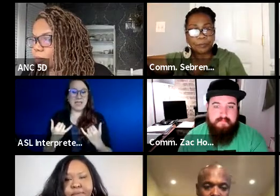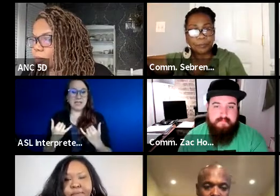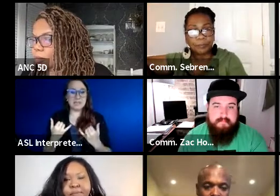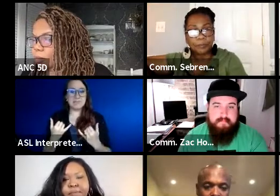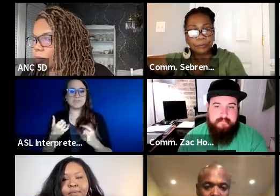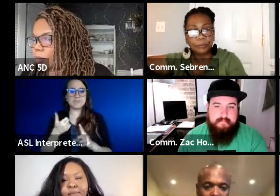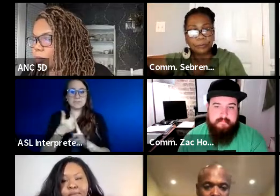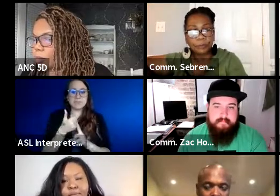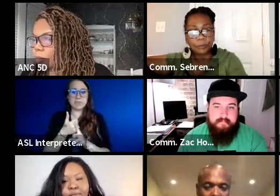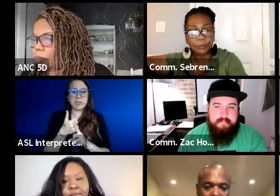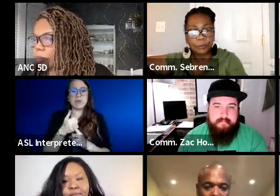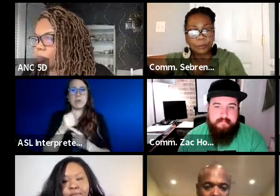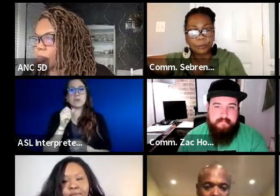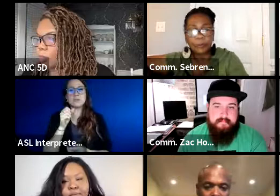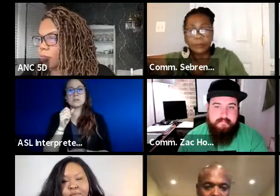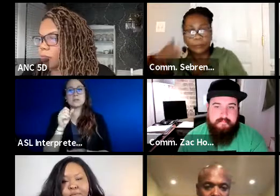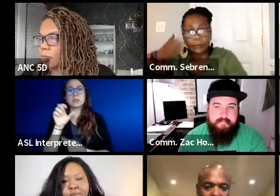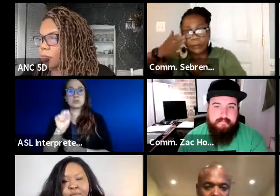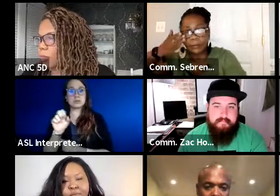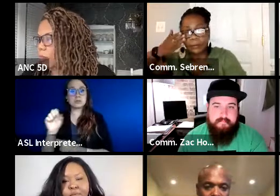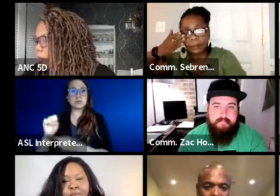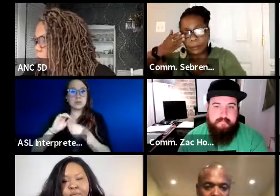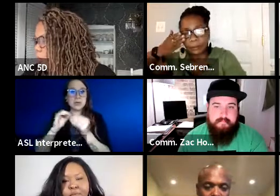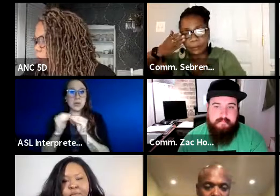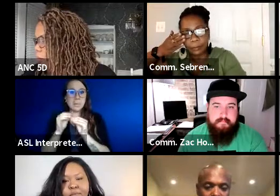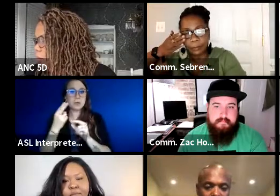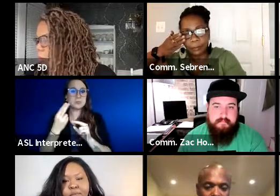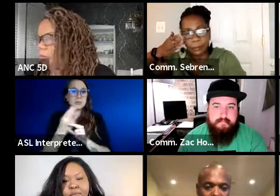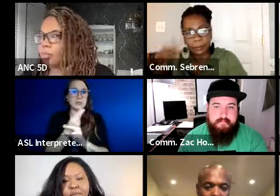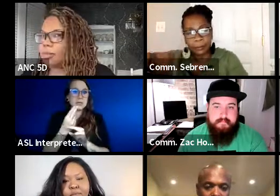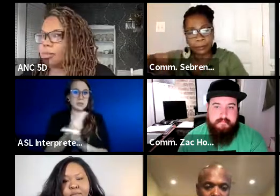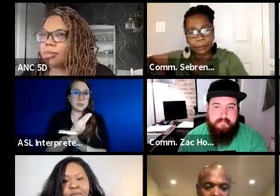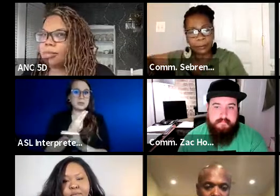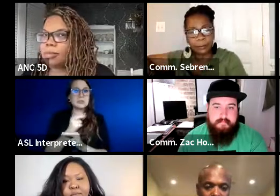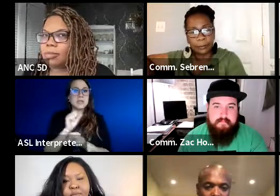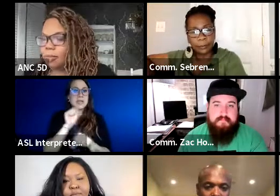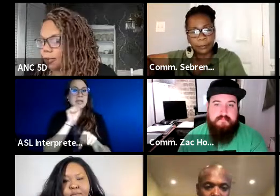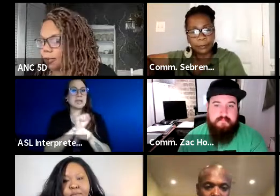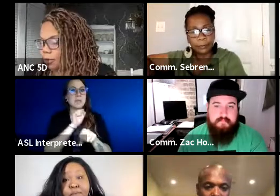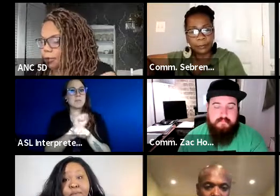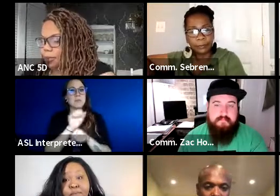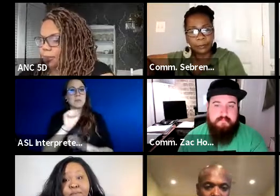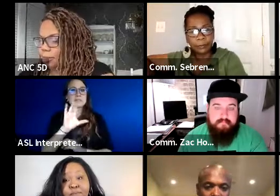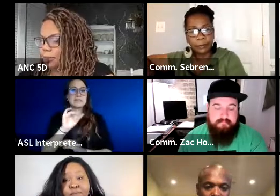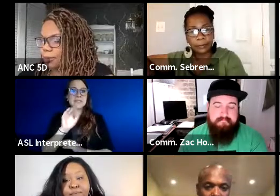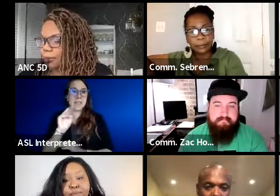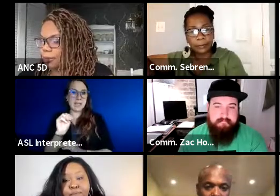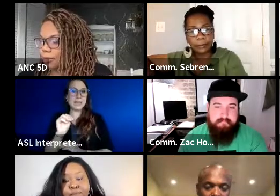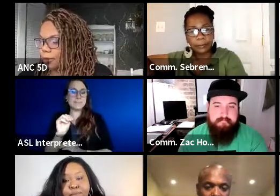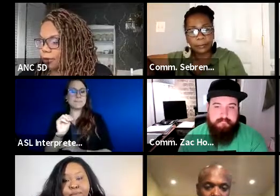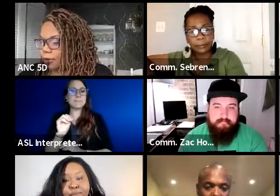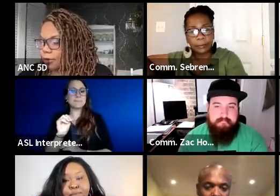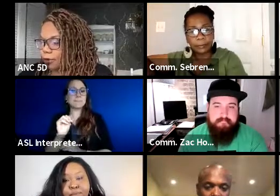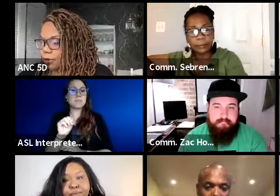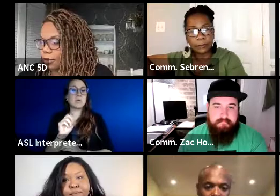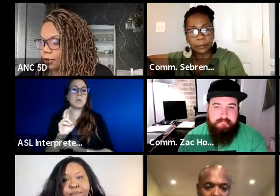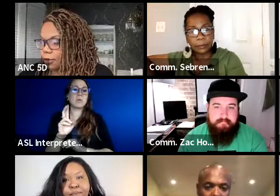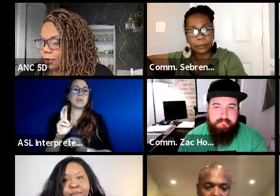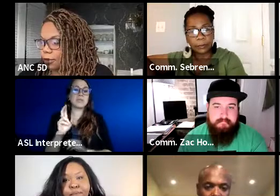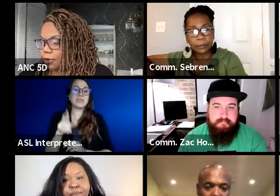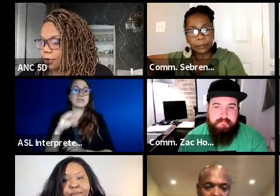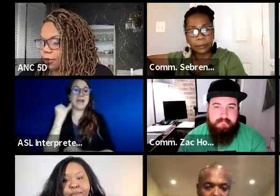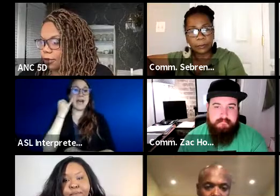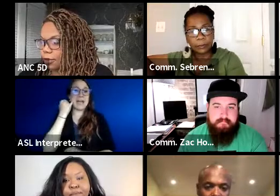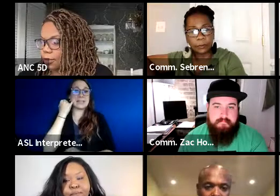whose social security number was being used in an unemployment scam. So this idea out